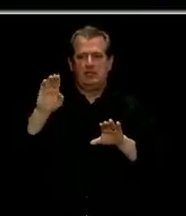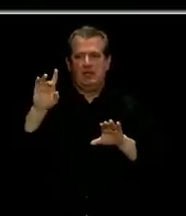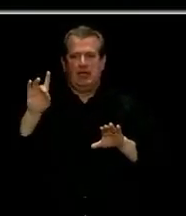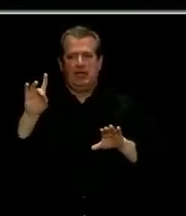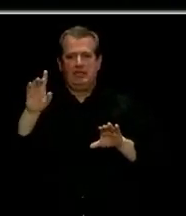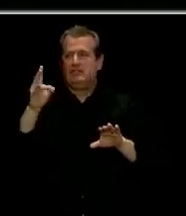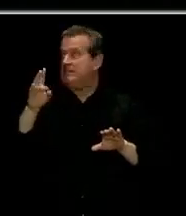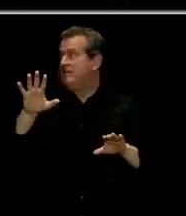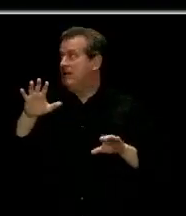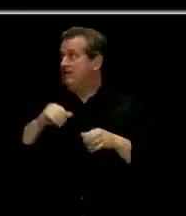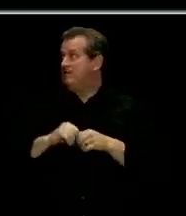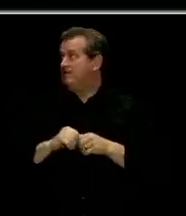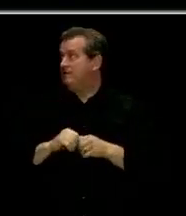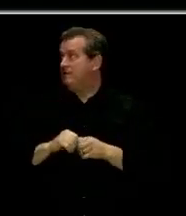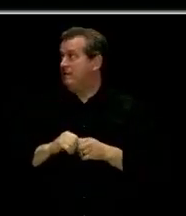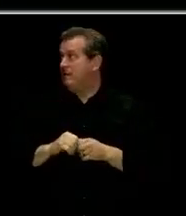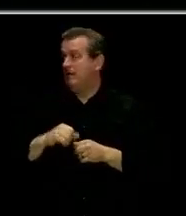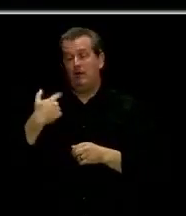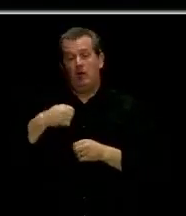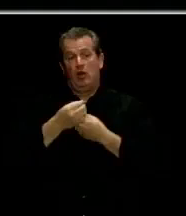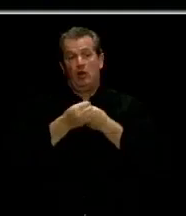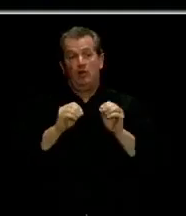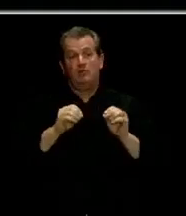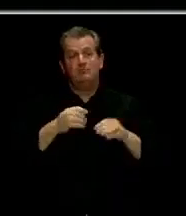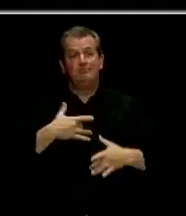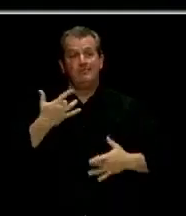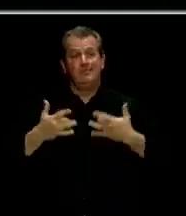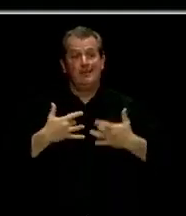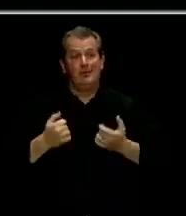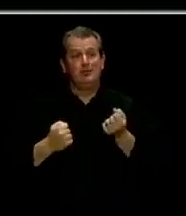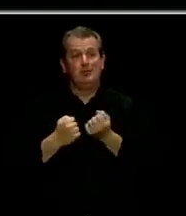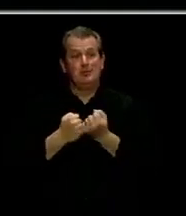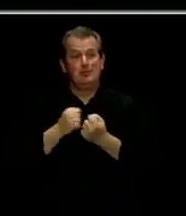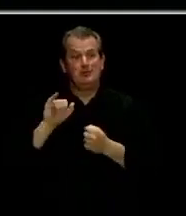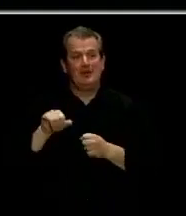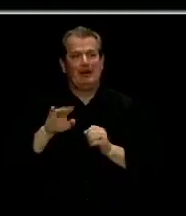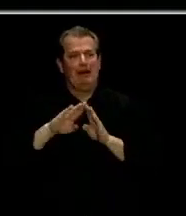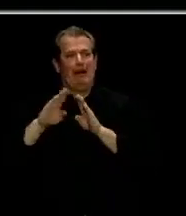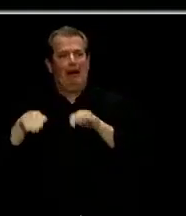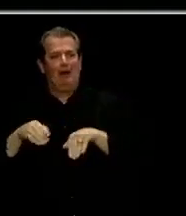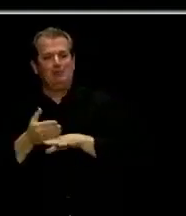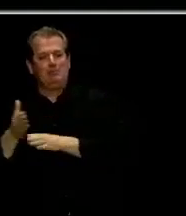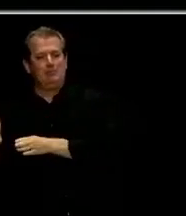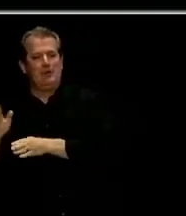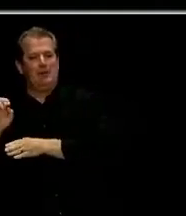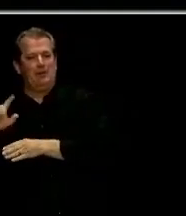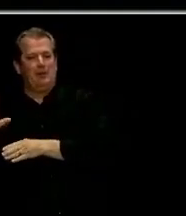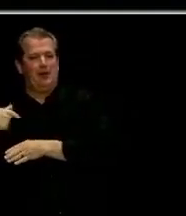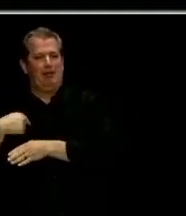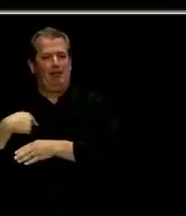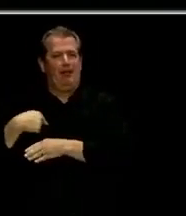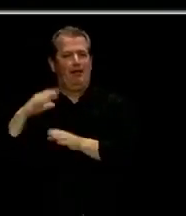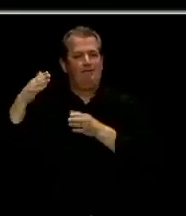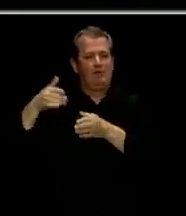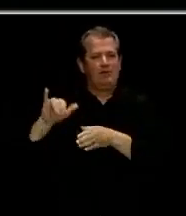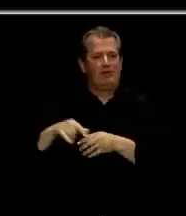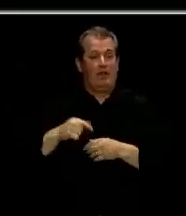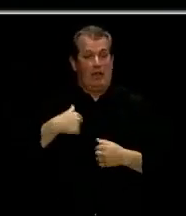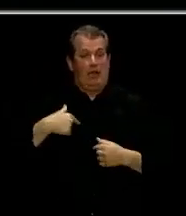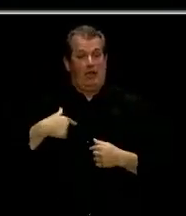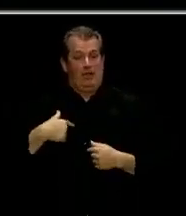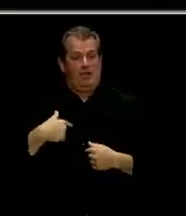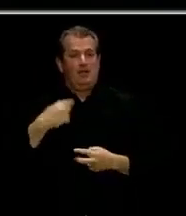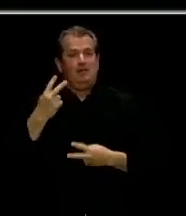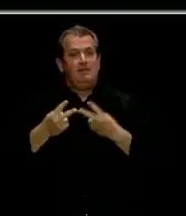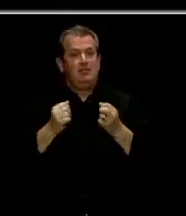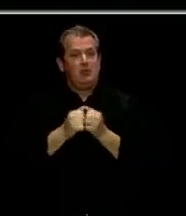with Disabilities. Our office had the pleasure of sponsoring the House side of that bill, and I personally had had the pleasure of